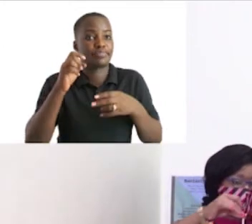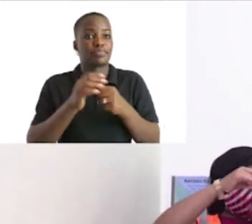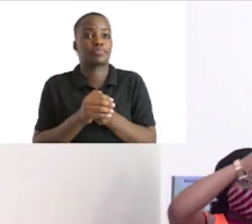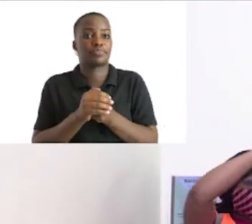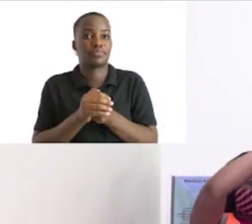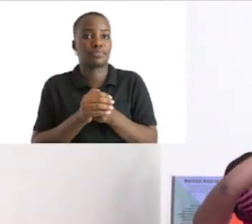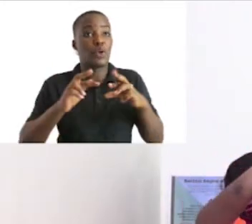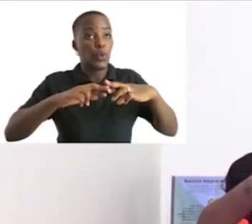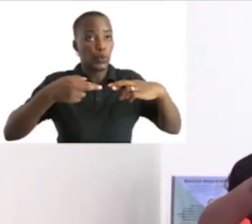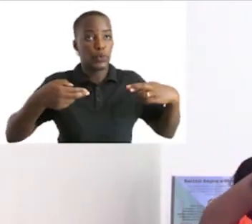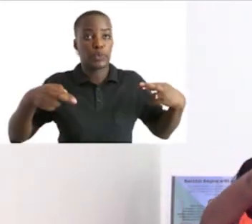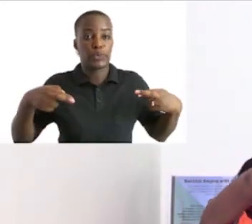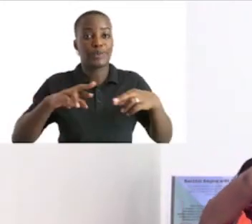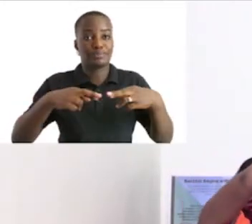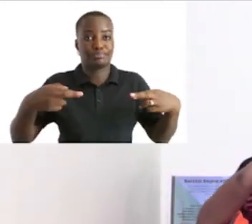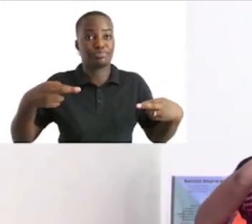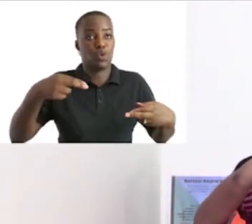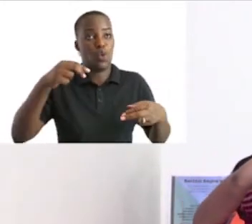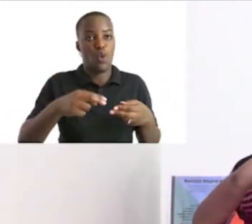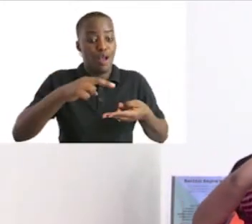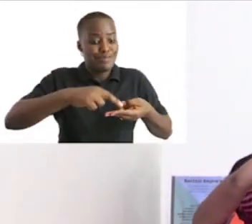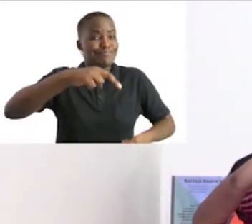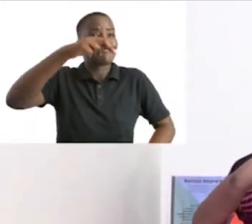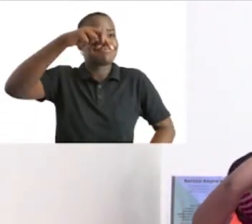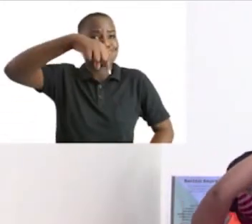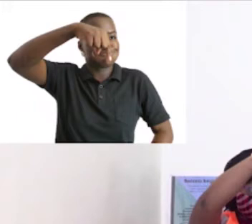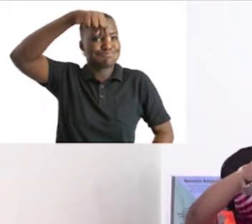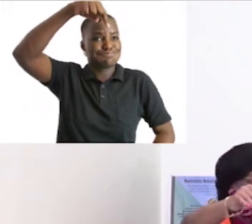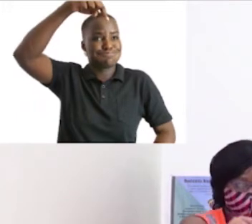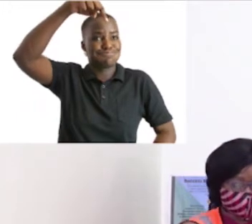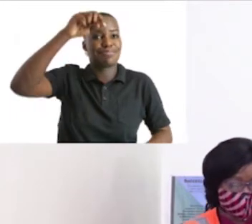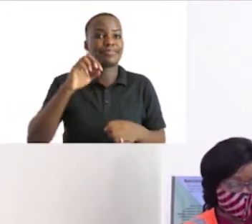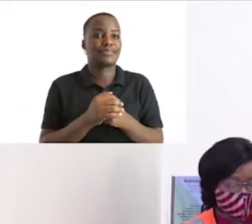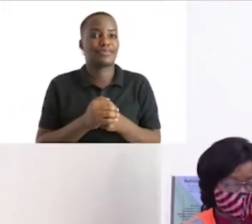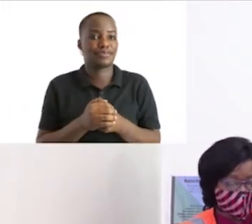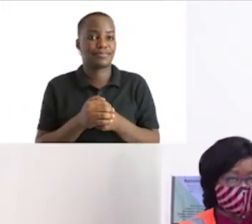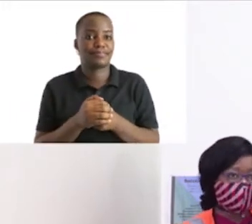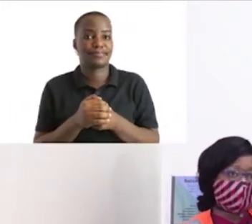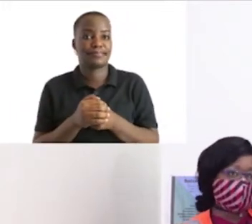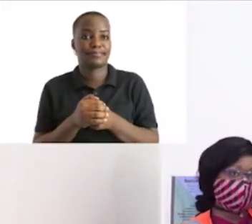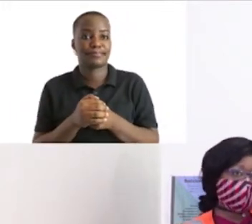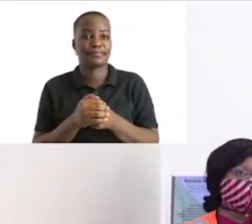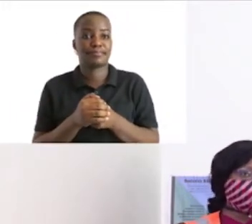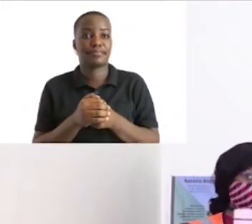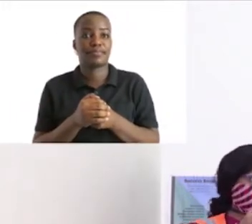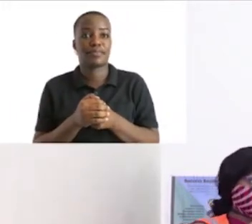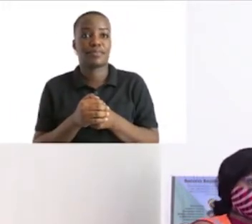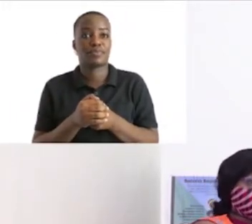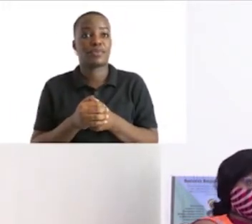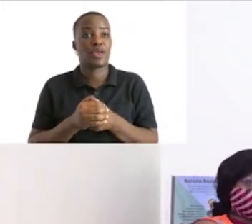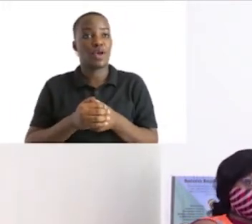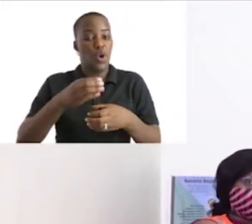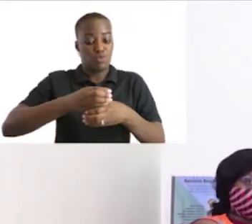and our piece of string is longer than our pencil. We have also found a